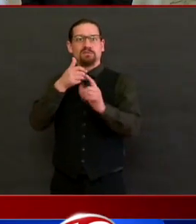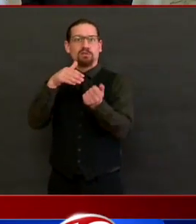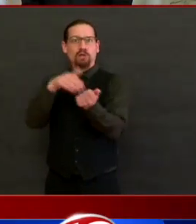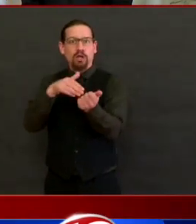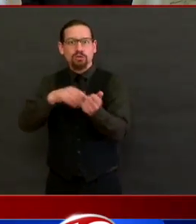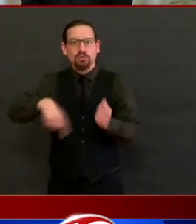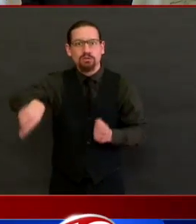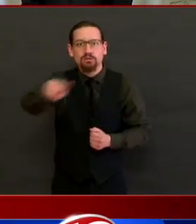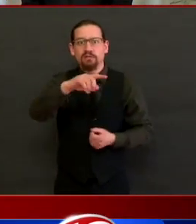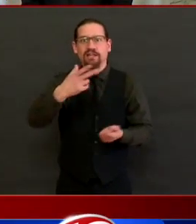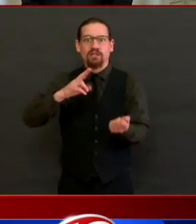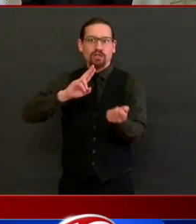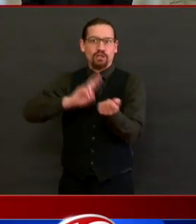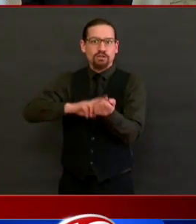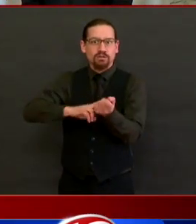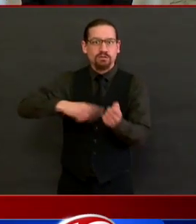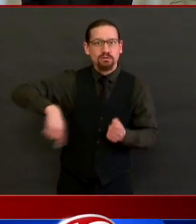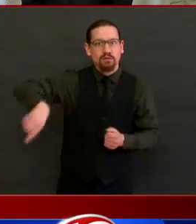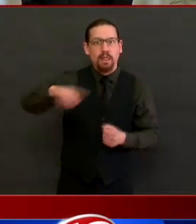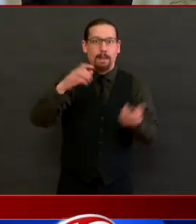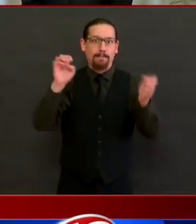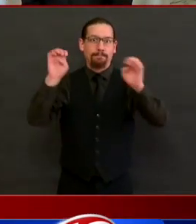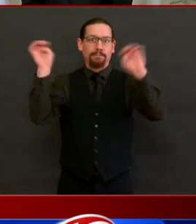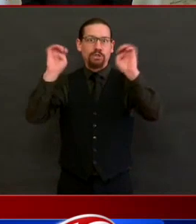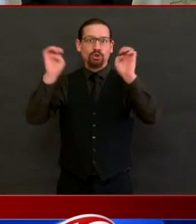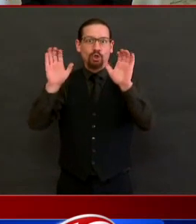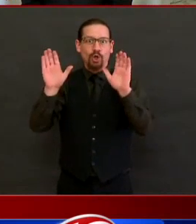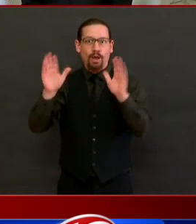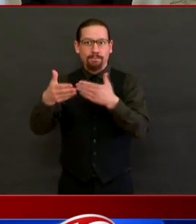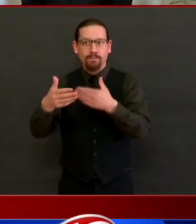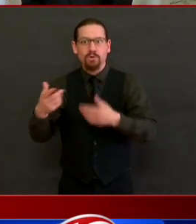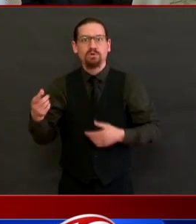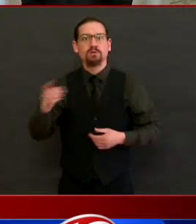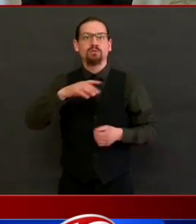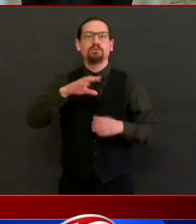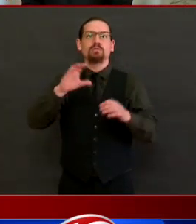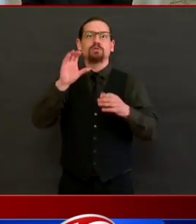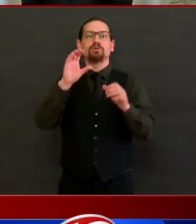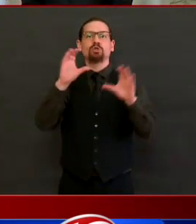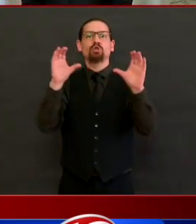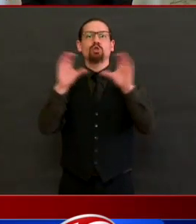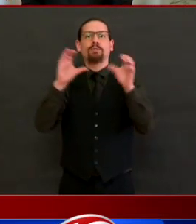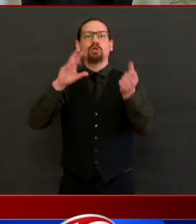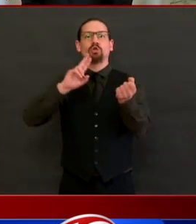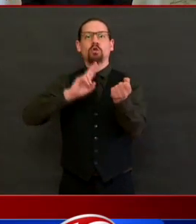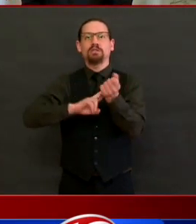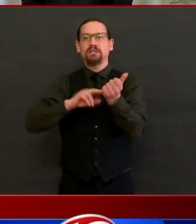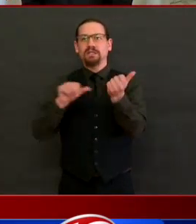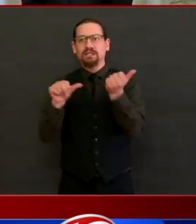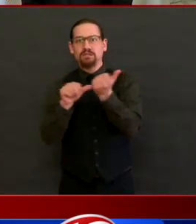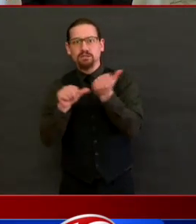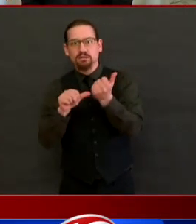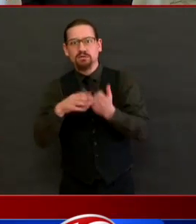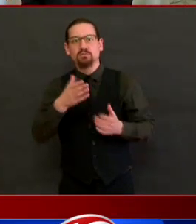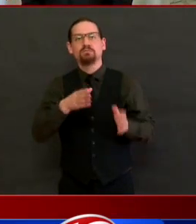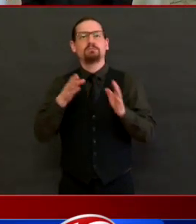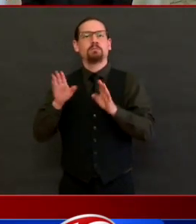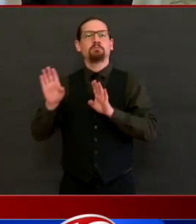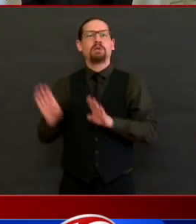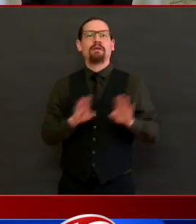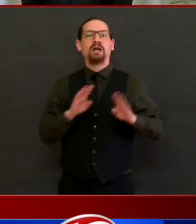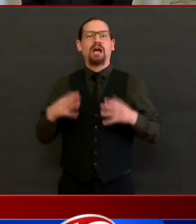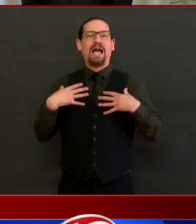you're a CNA, if you're a social worker, if you're a behavioral health care worker, you're living under really